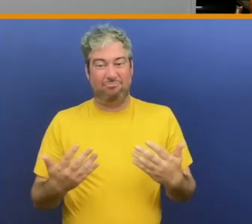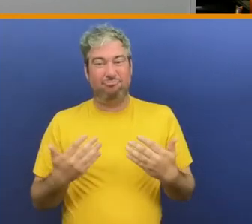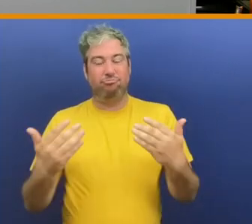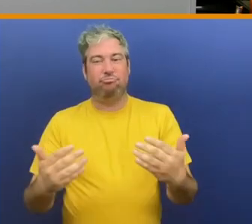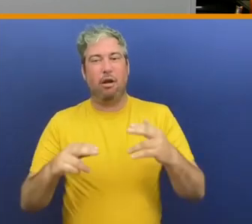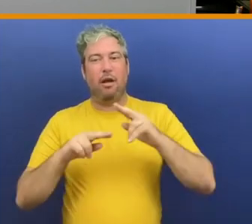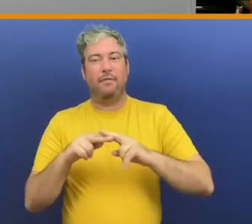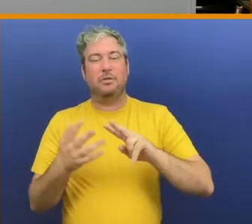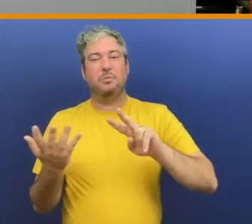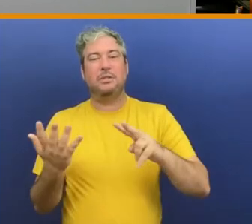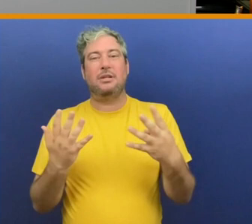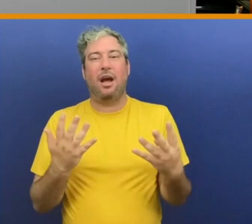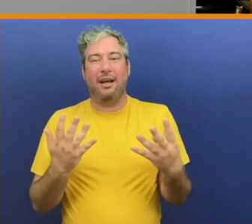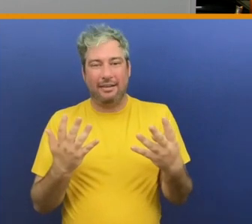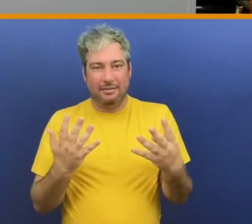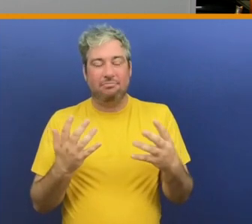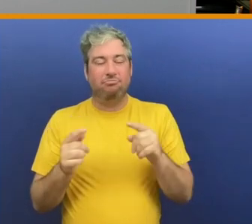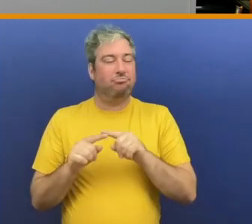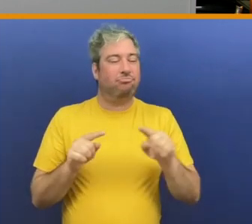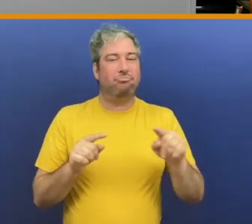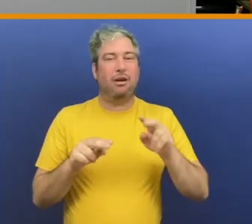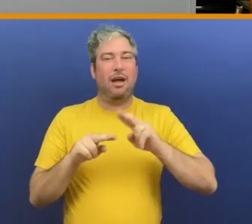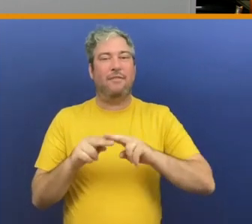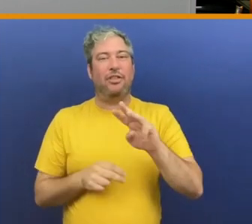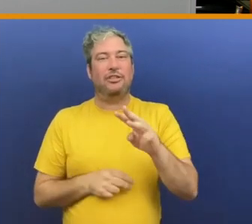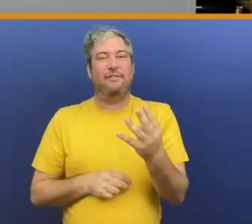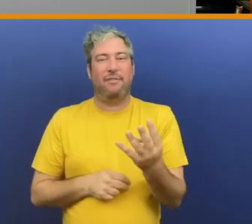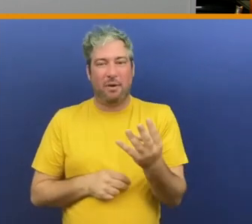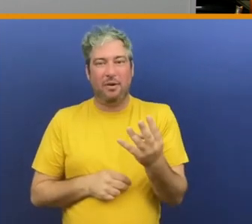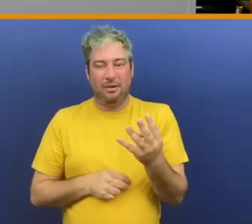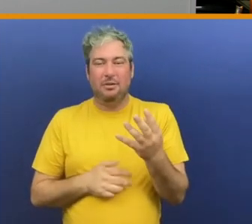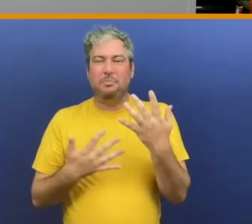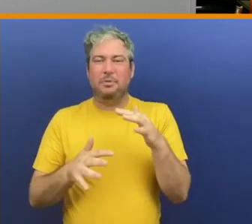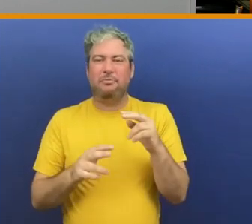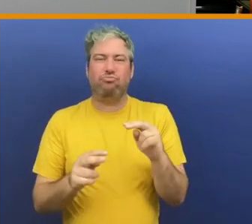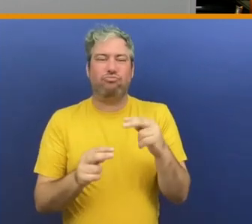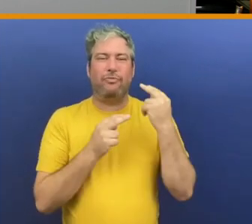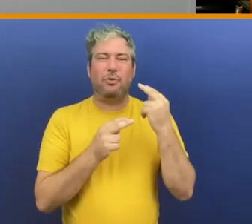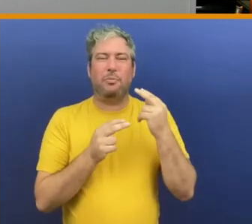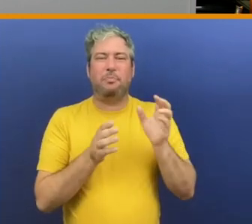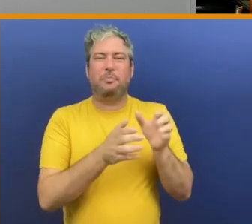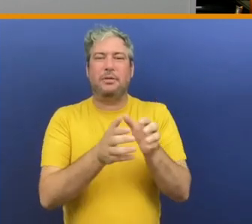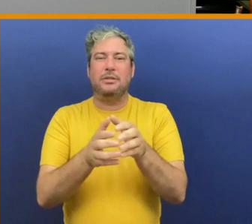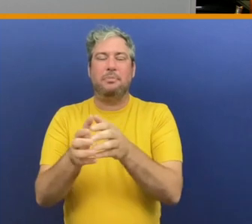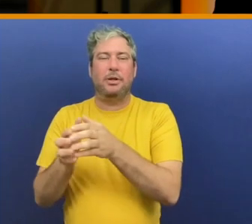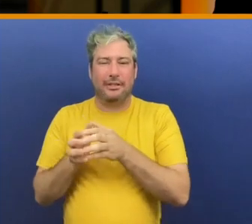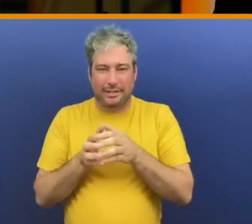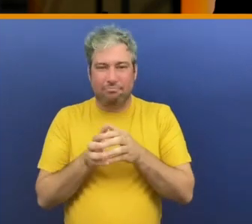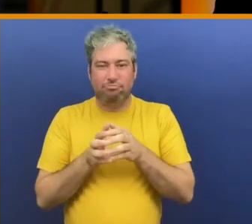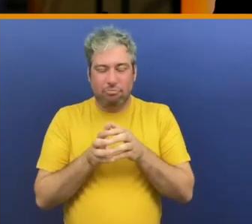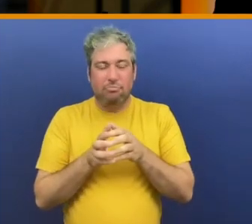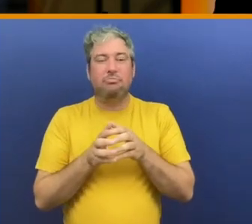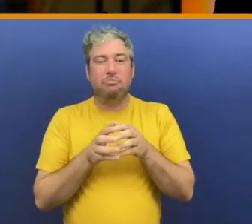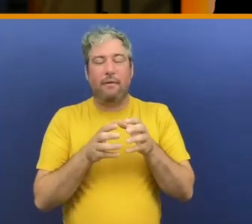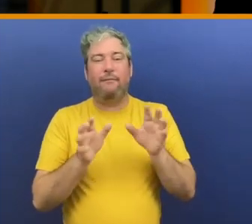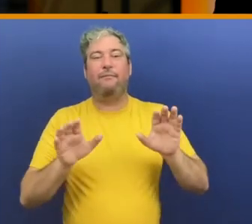F34. Following a review of party bodies, the Federal Board have put together a constitutional amendment, and